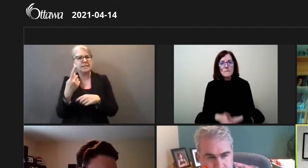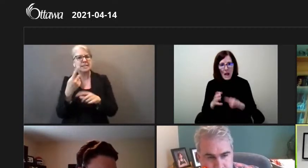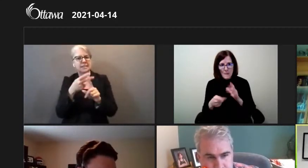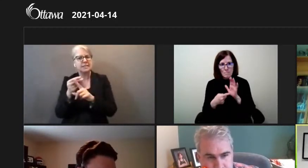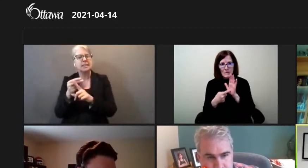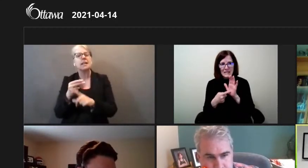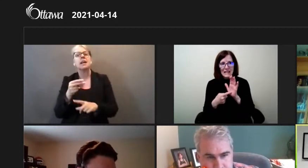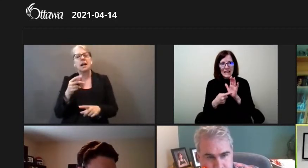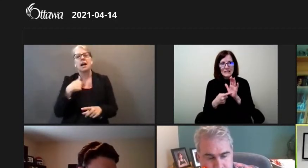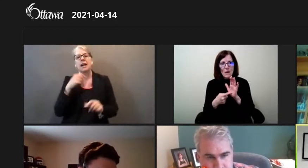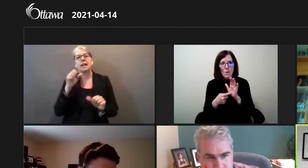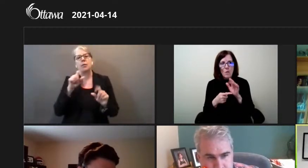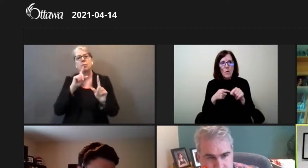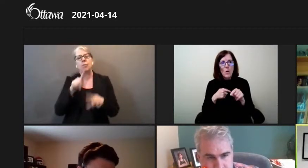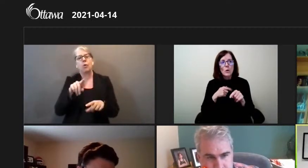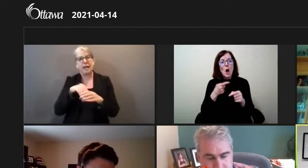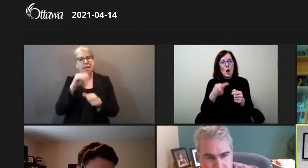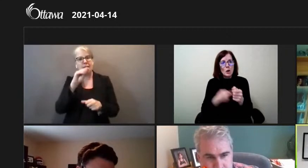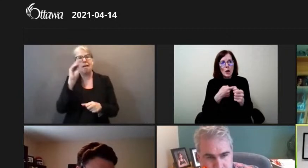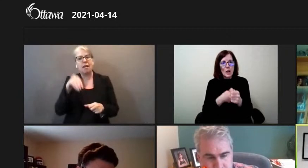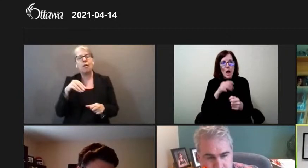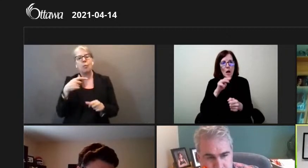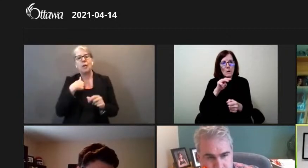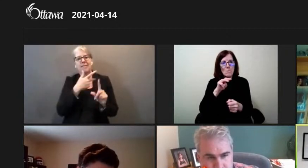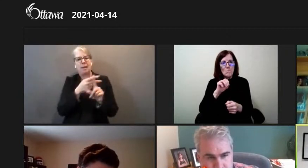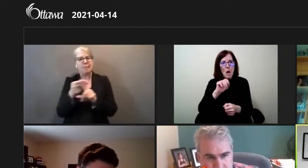is actually in Ottawa, we've administered